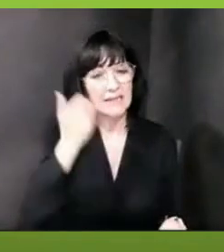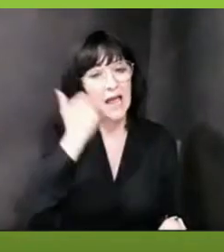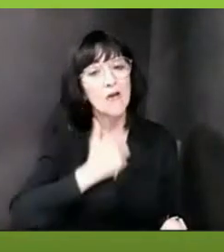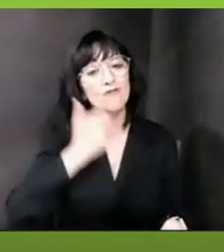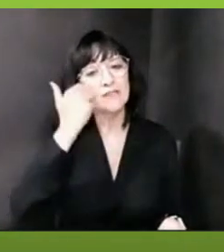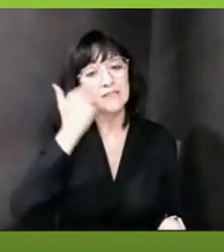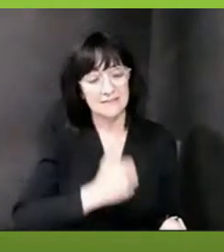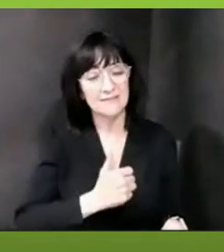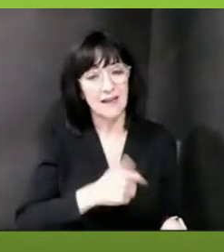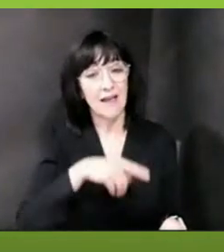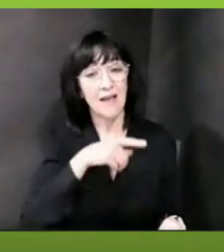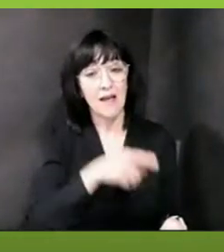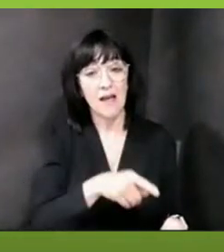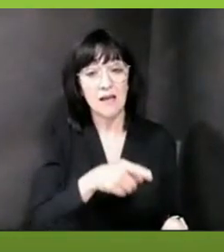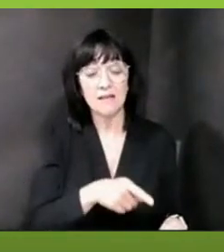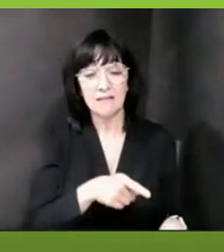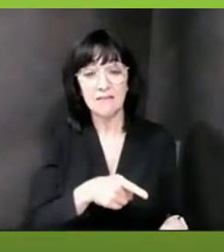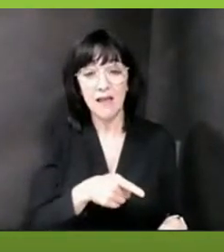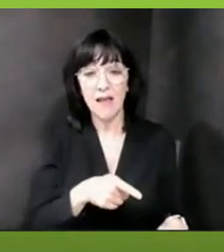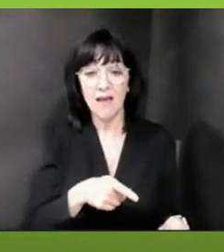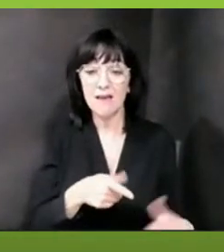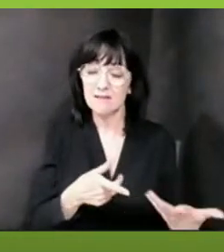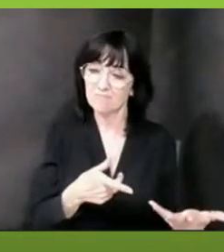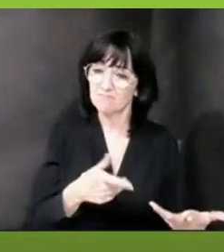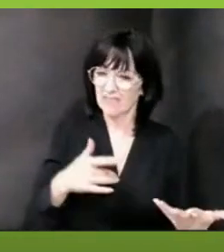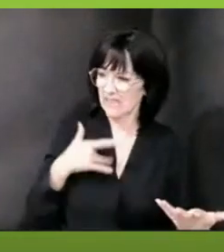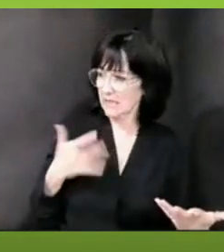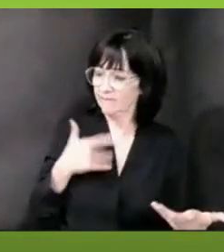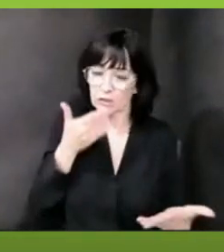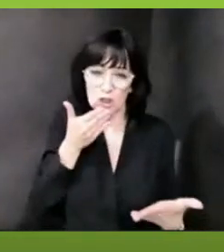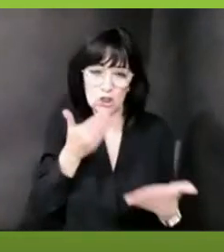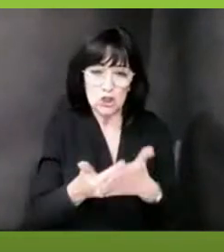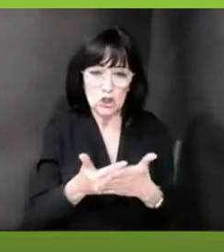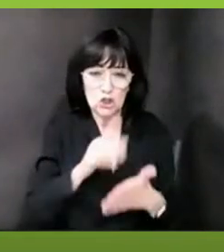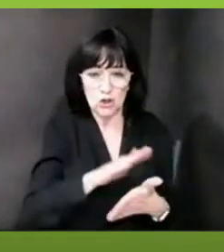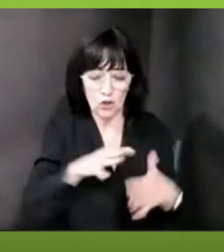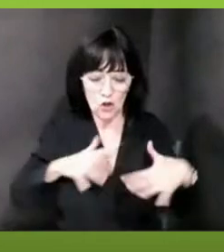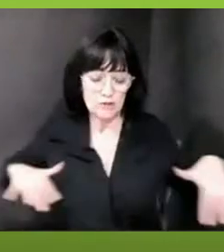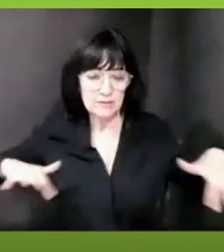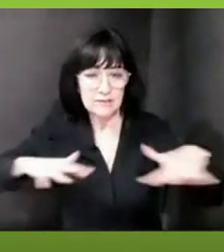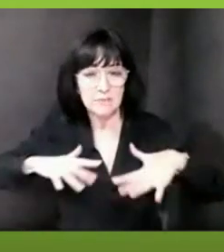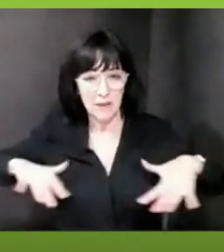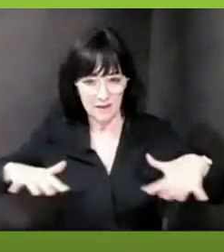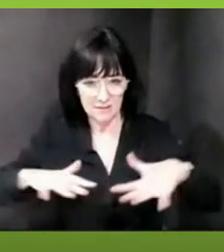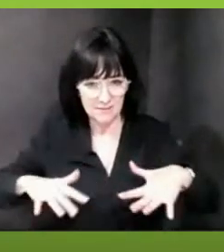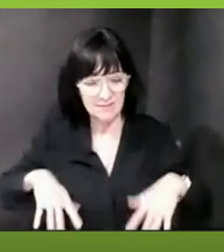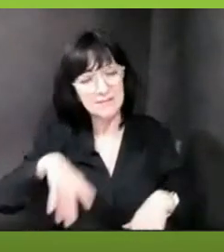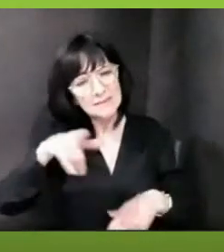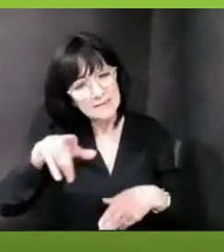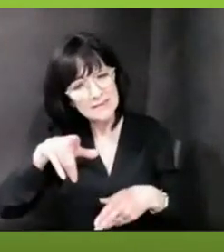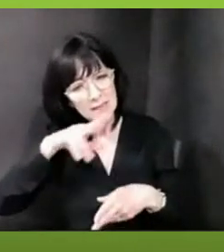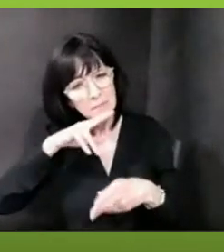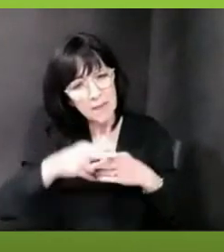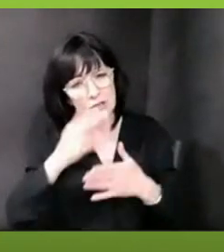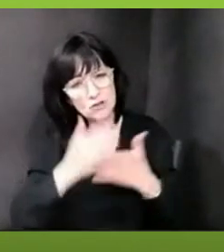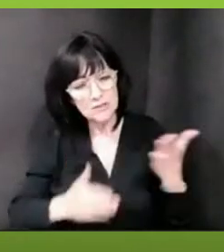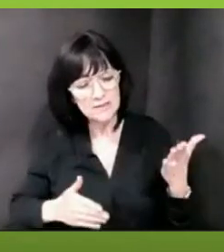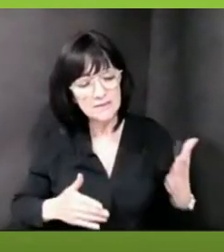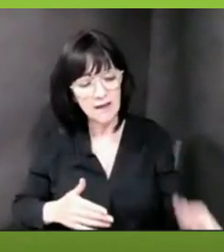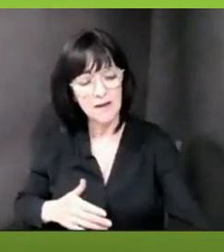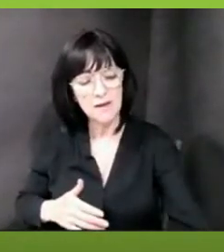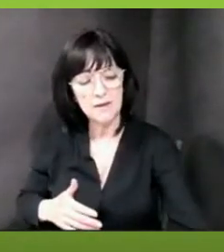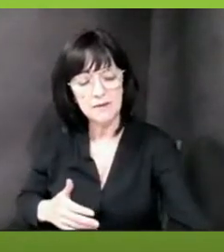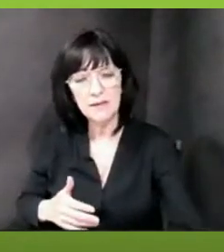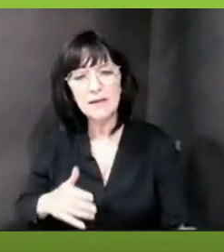that's positive and validating. And you also mentioned some creativity, and I think Ashlyn